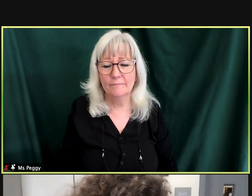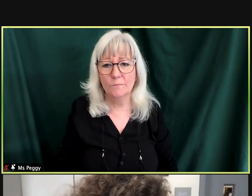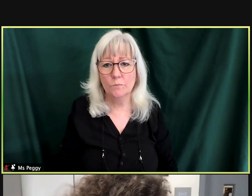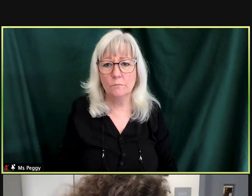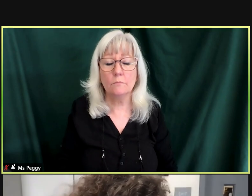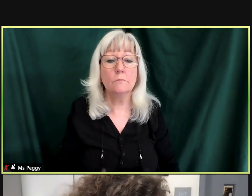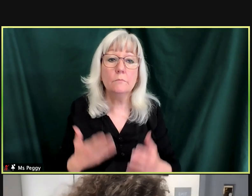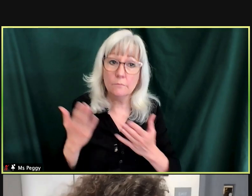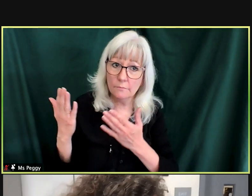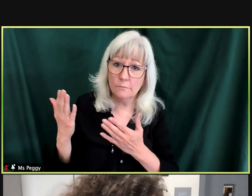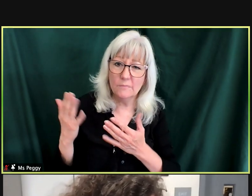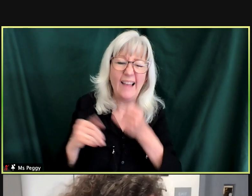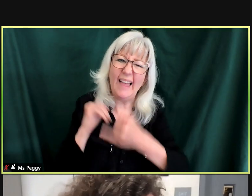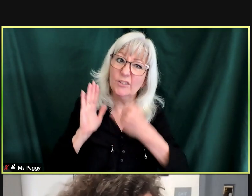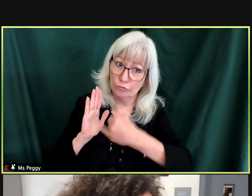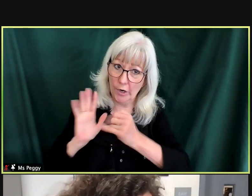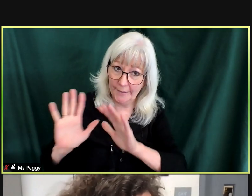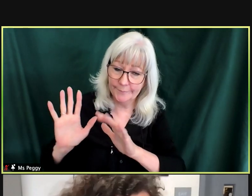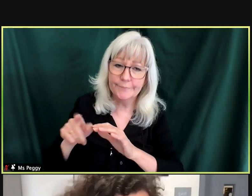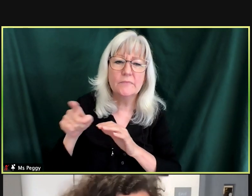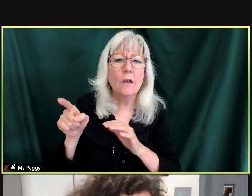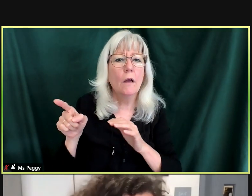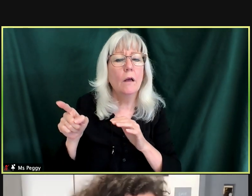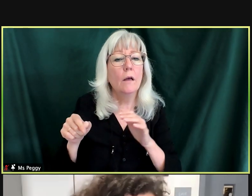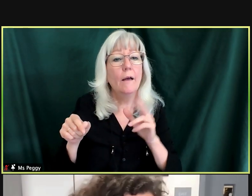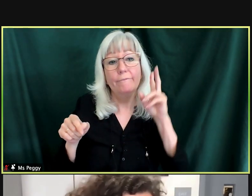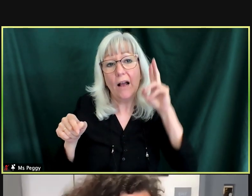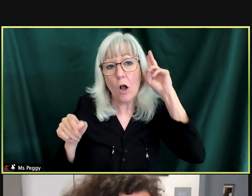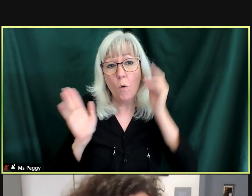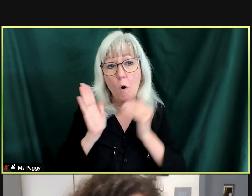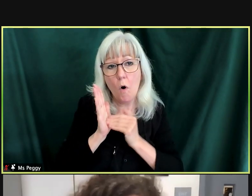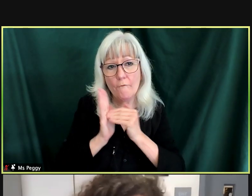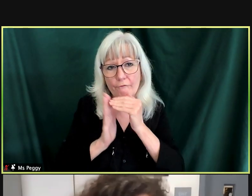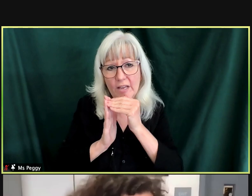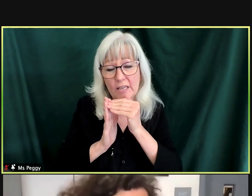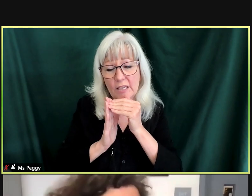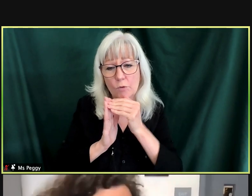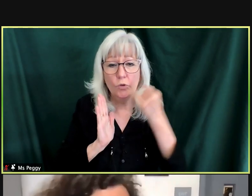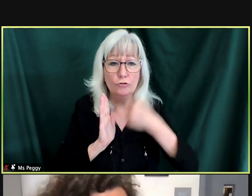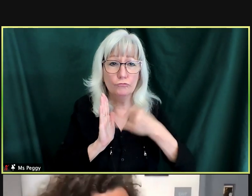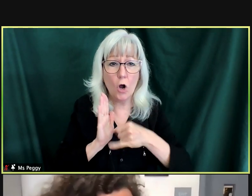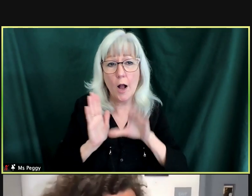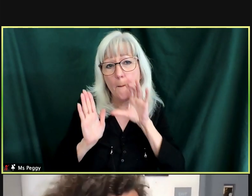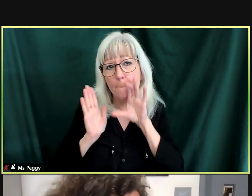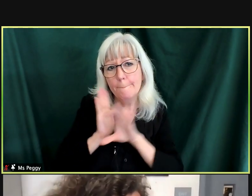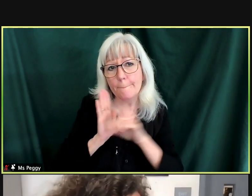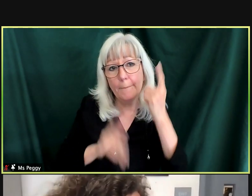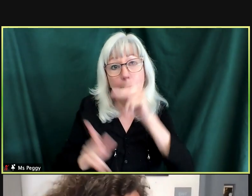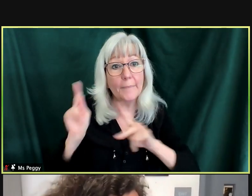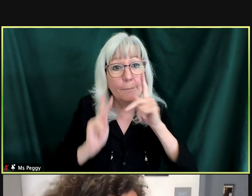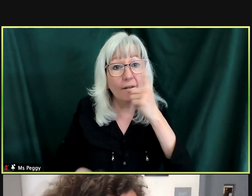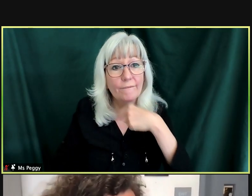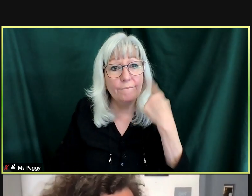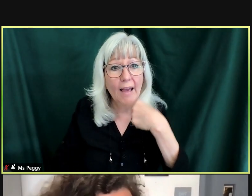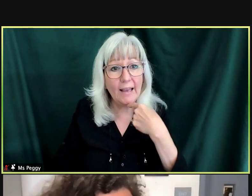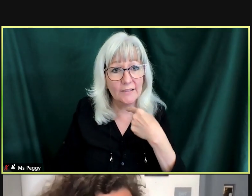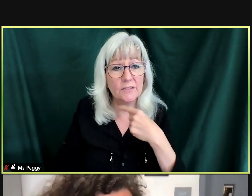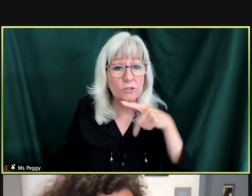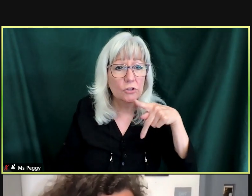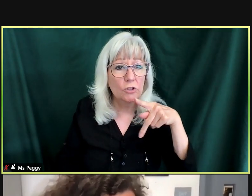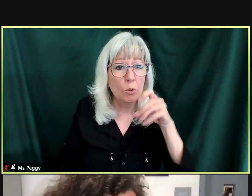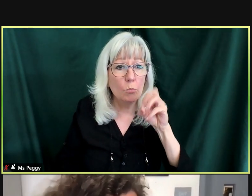Okay, and this is the last drawing, and he would often draw portraits. So you see him, there's a